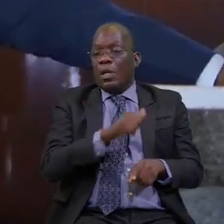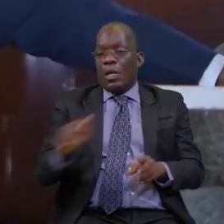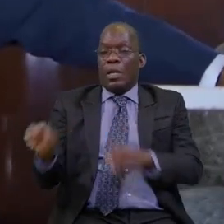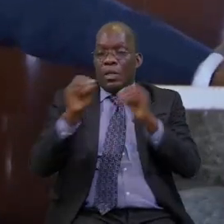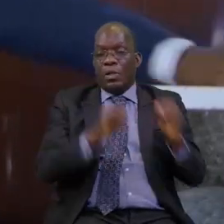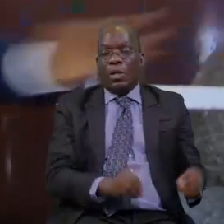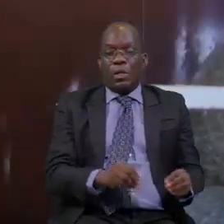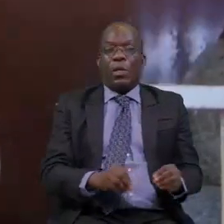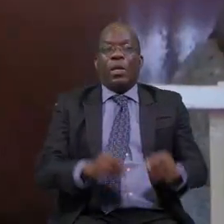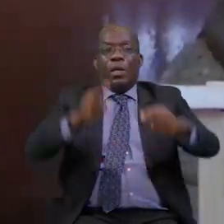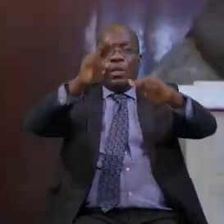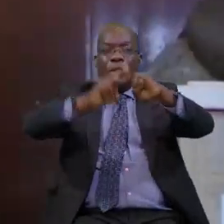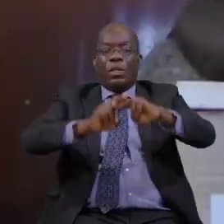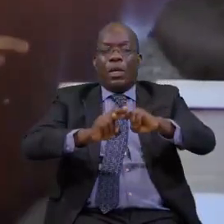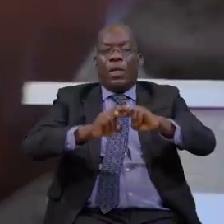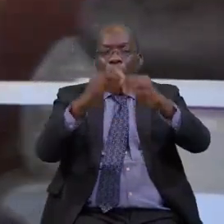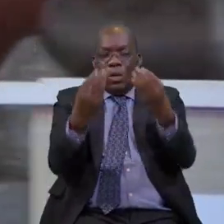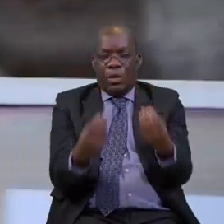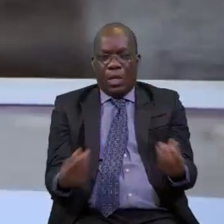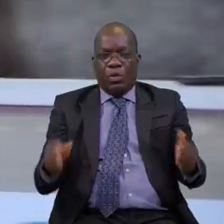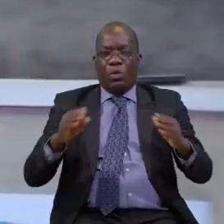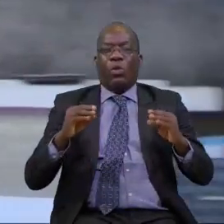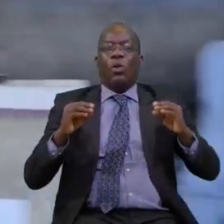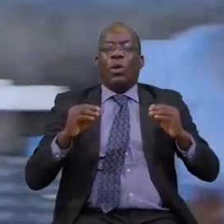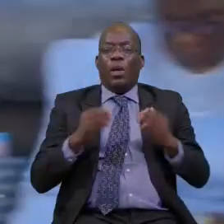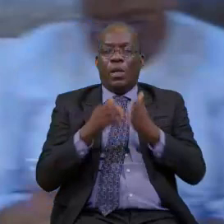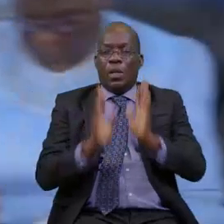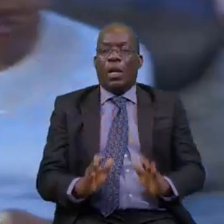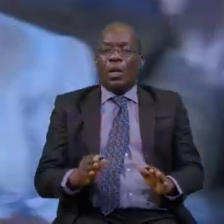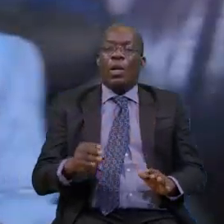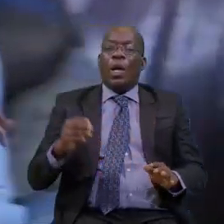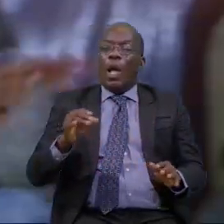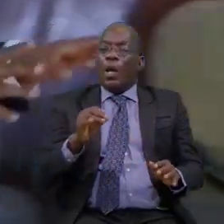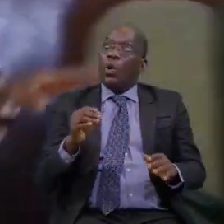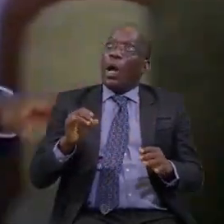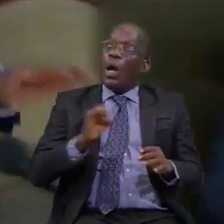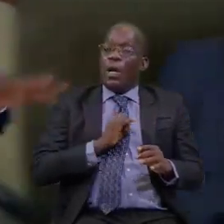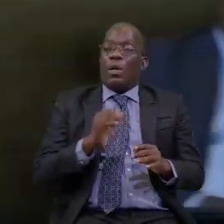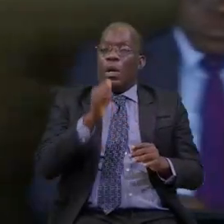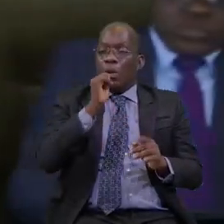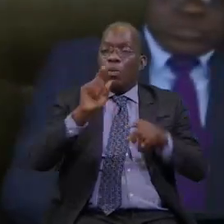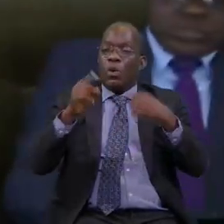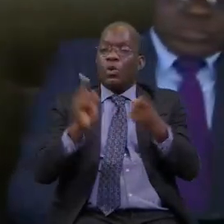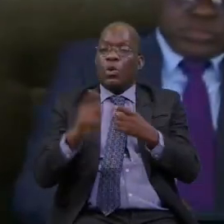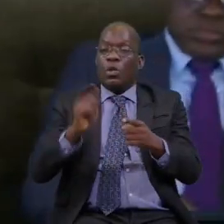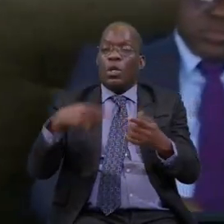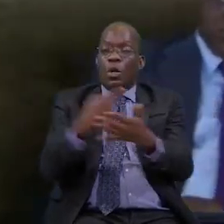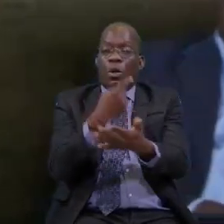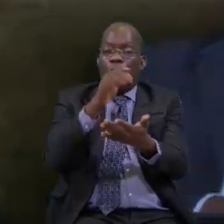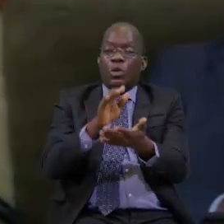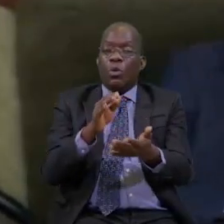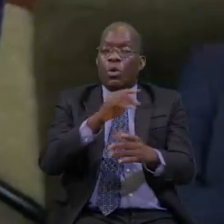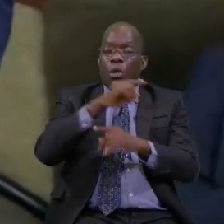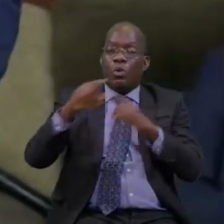settled leader. We're told at the end of the gospel I'm going to go into now, when he finished his walk and he left here,